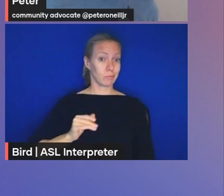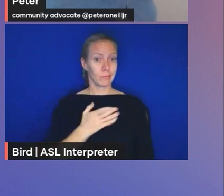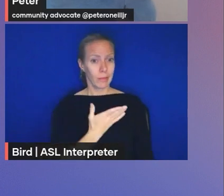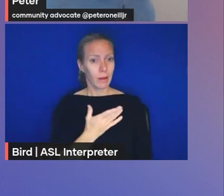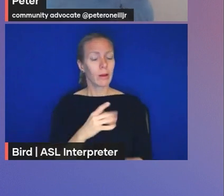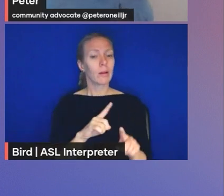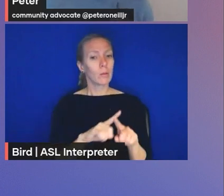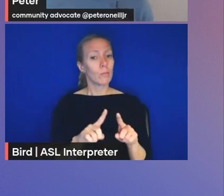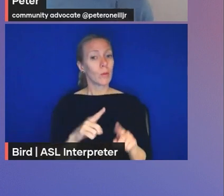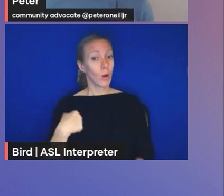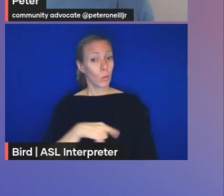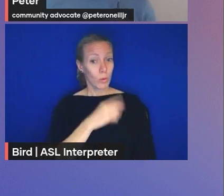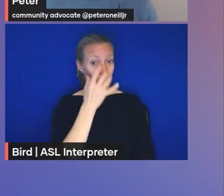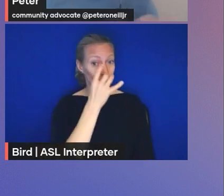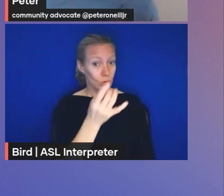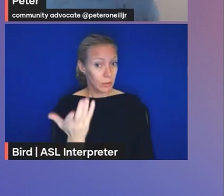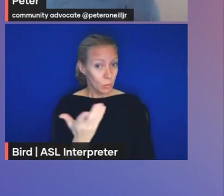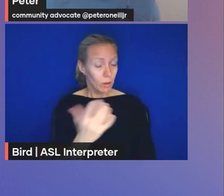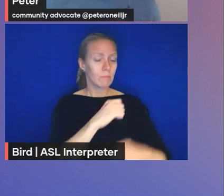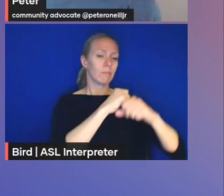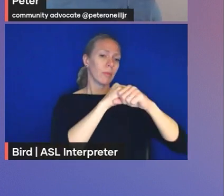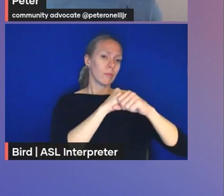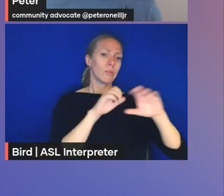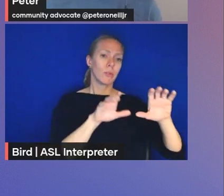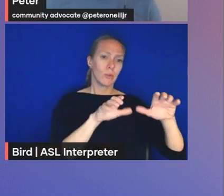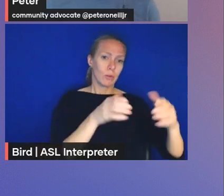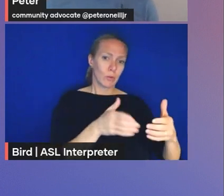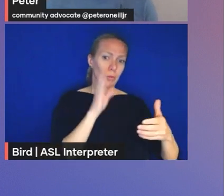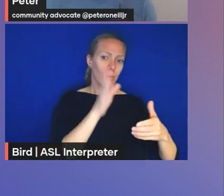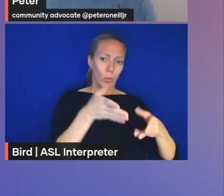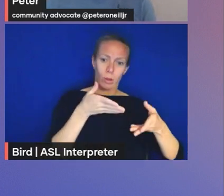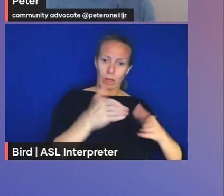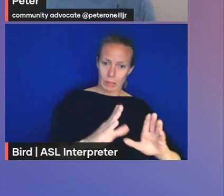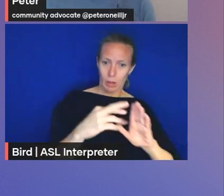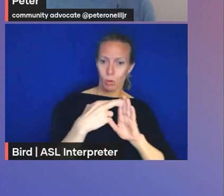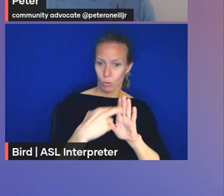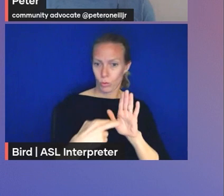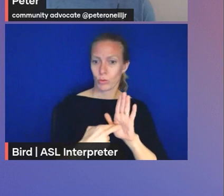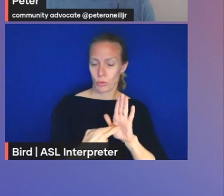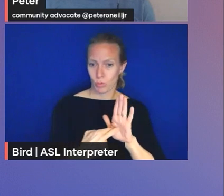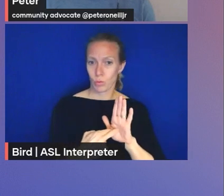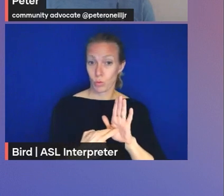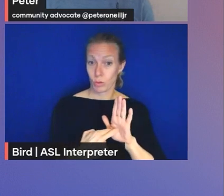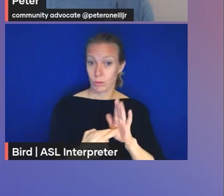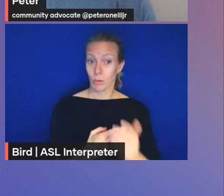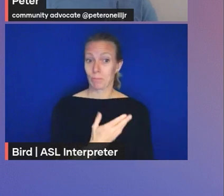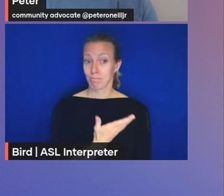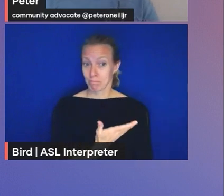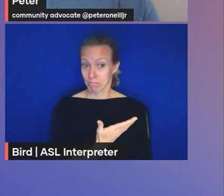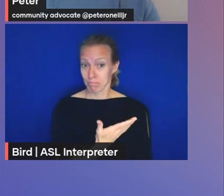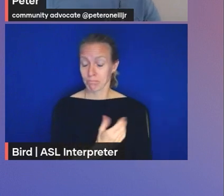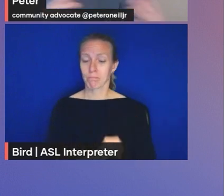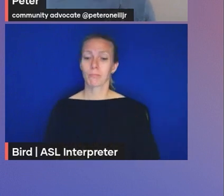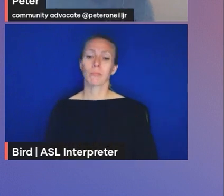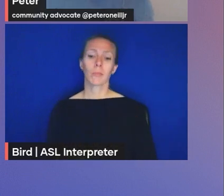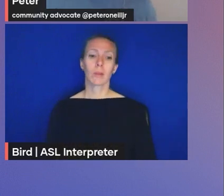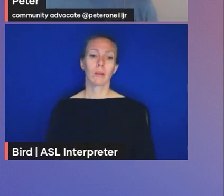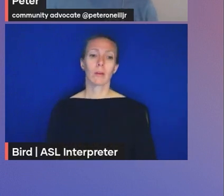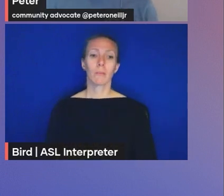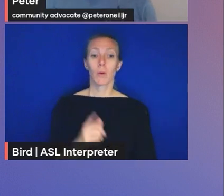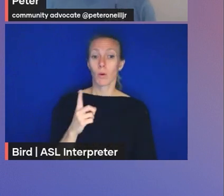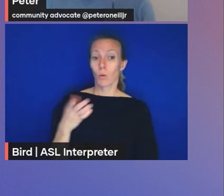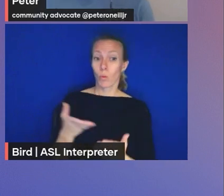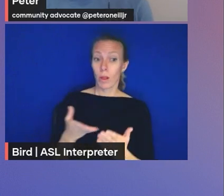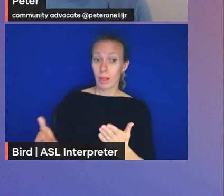this security group that's going to allow these rules. And so with that, one thing that I